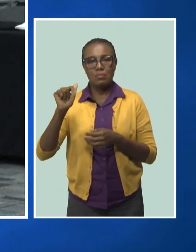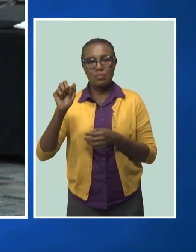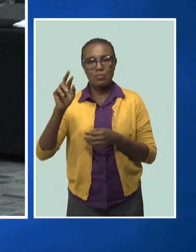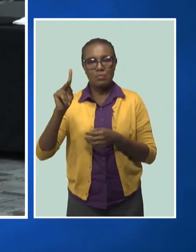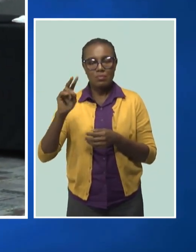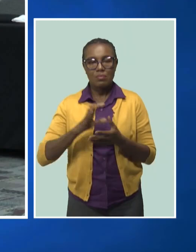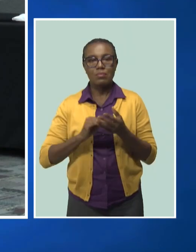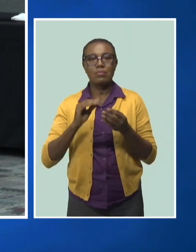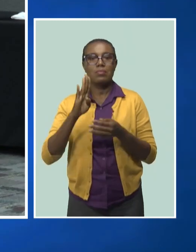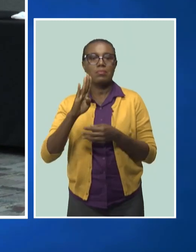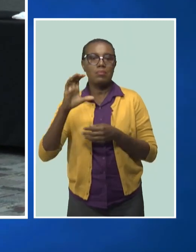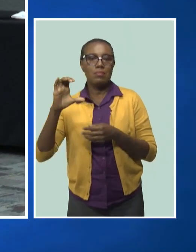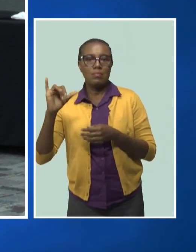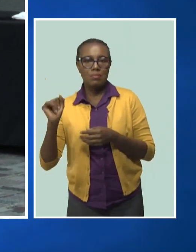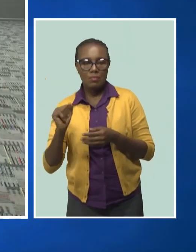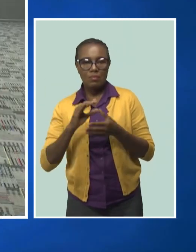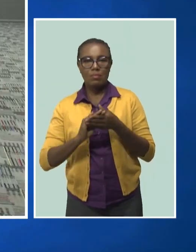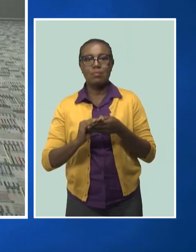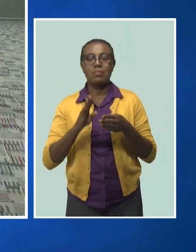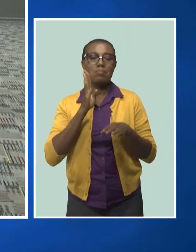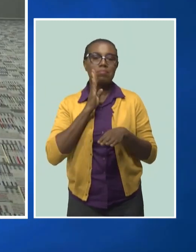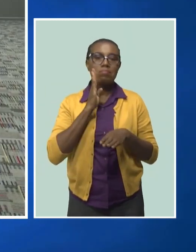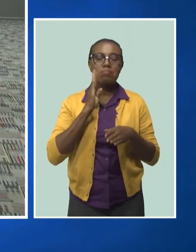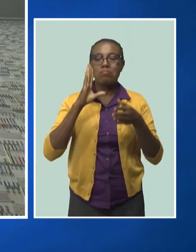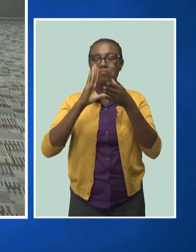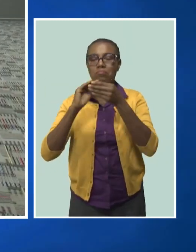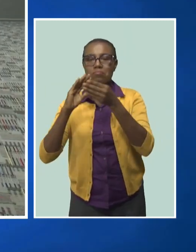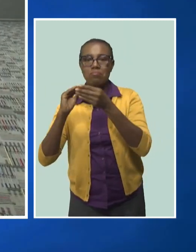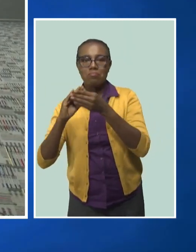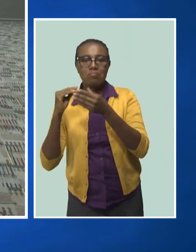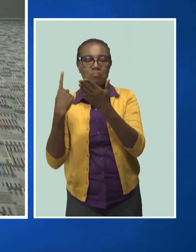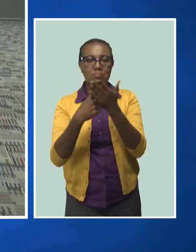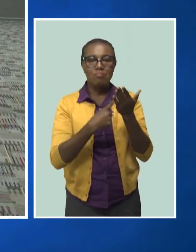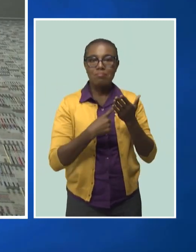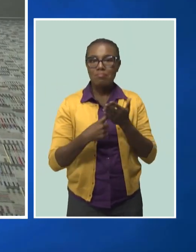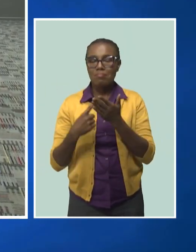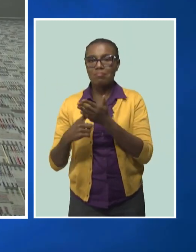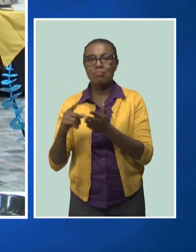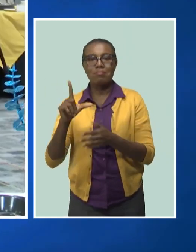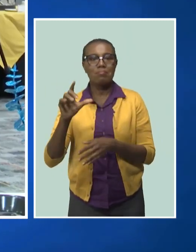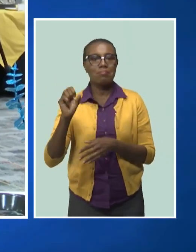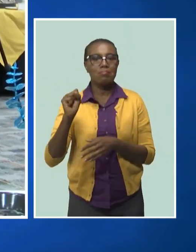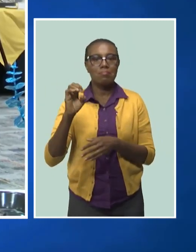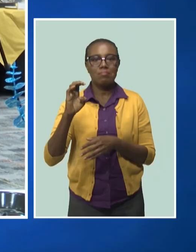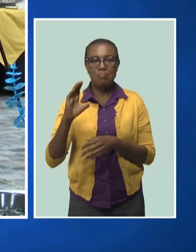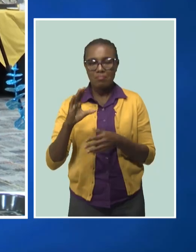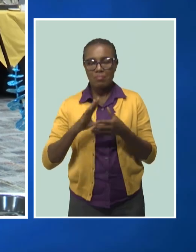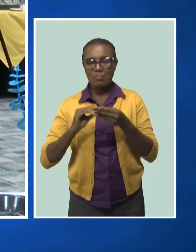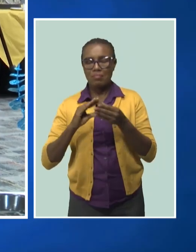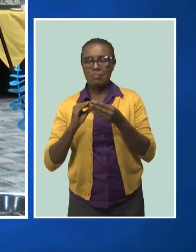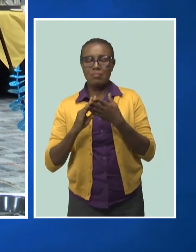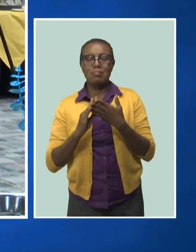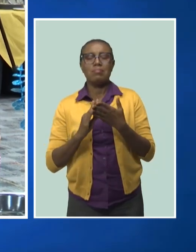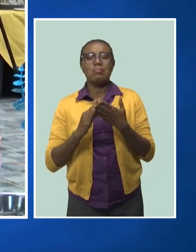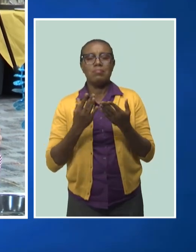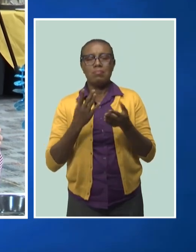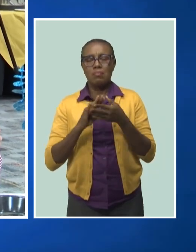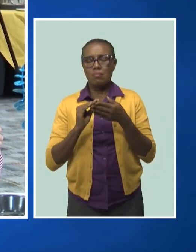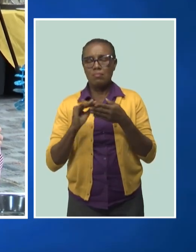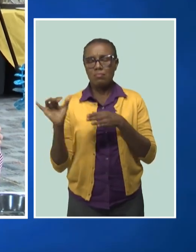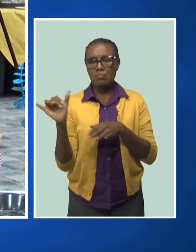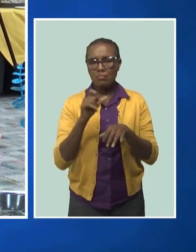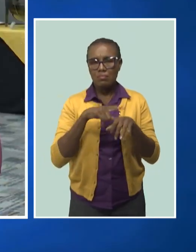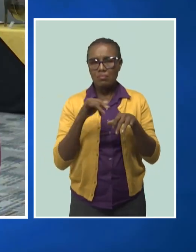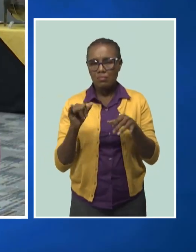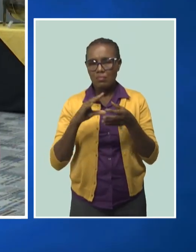BCCI's post-budget breakfast forum at the Lloyd Erskine Sandiford Centre. At the same time, however, he's raised concerns about the